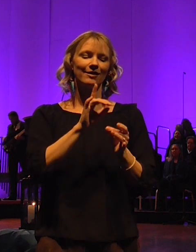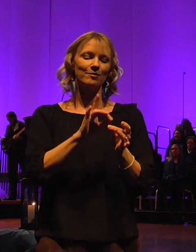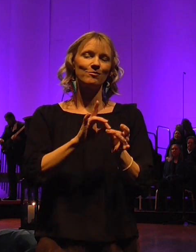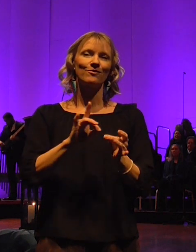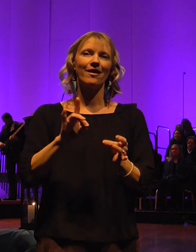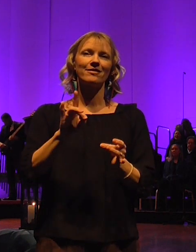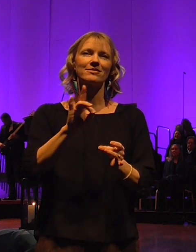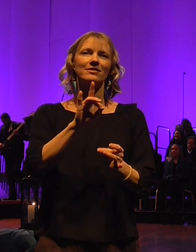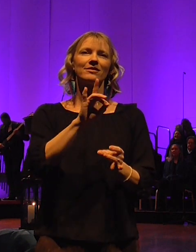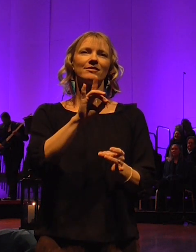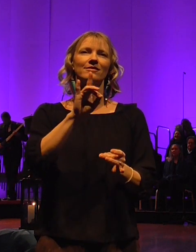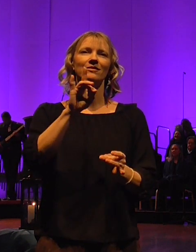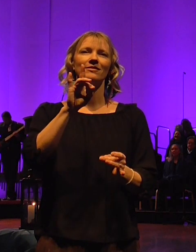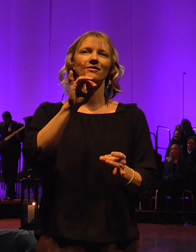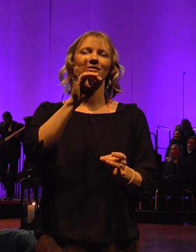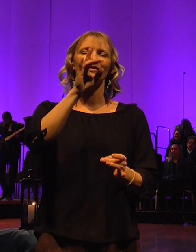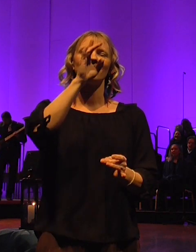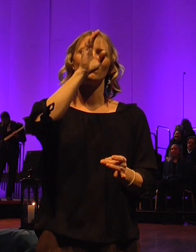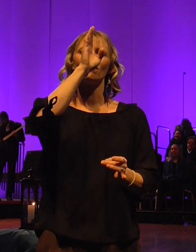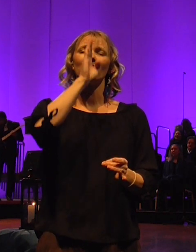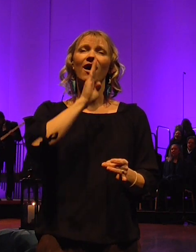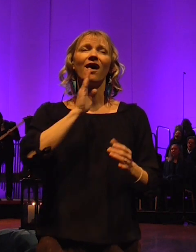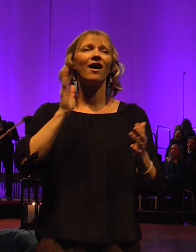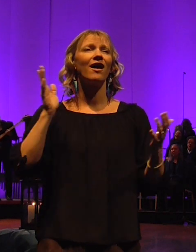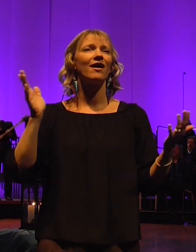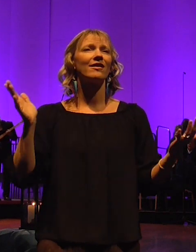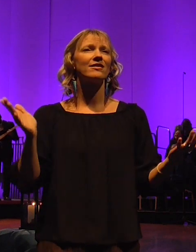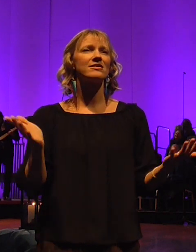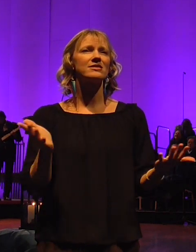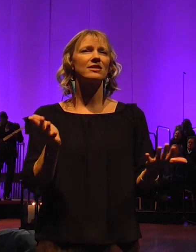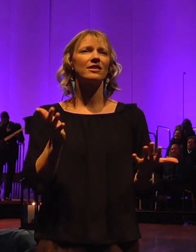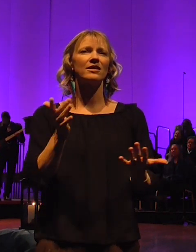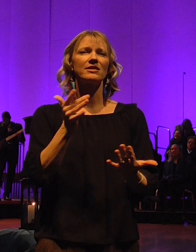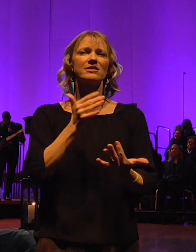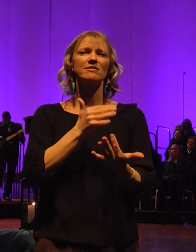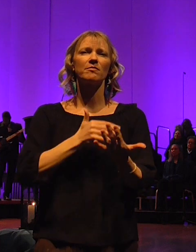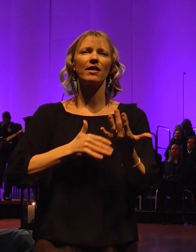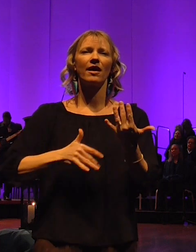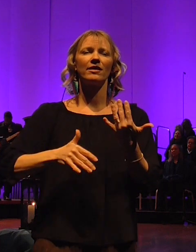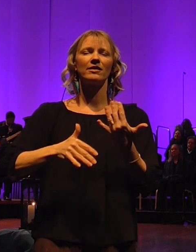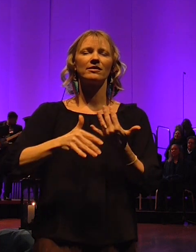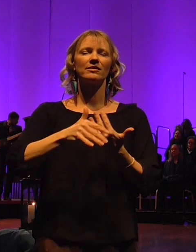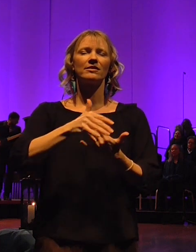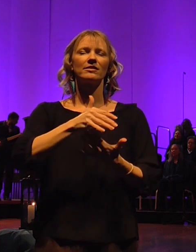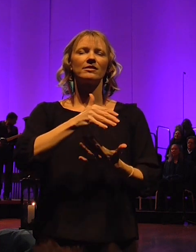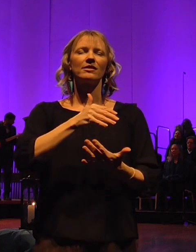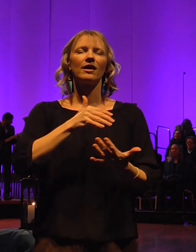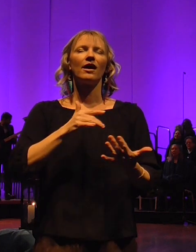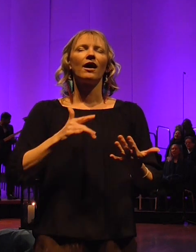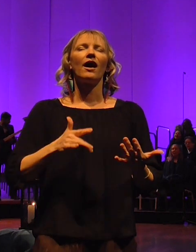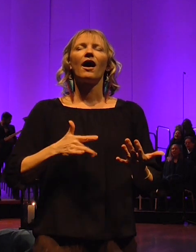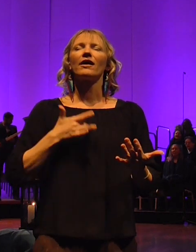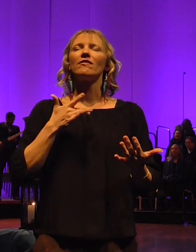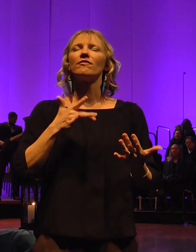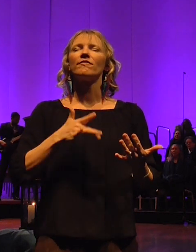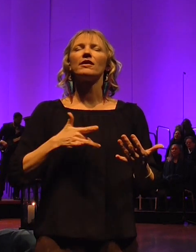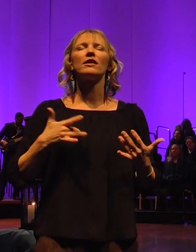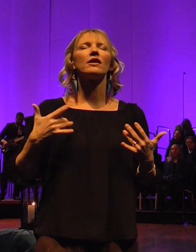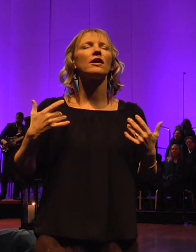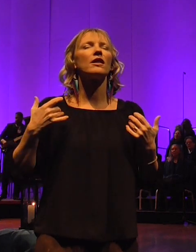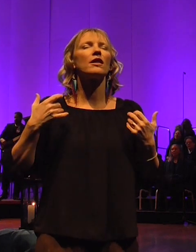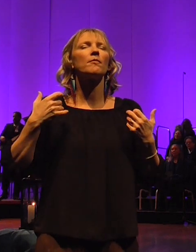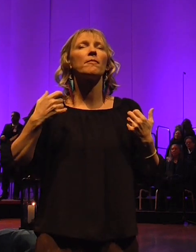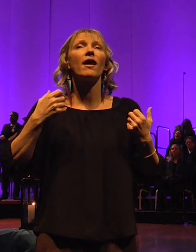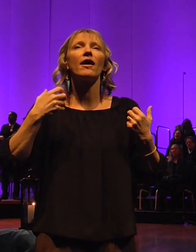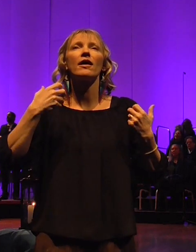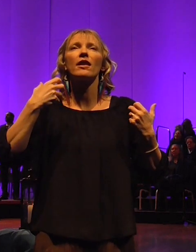Surely the presence of God is in this place. I can